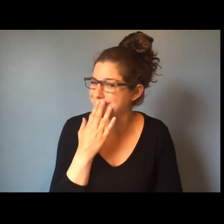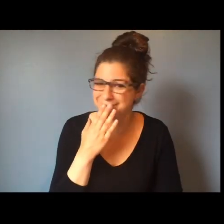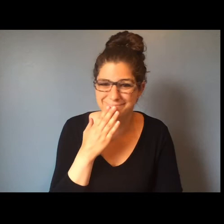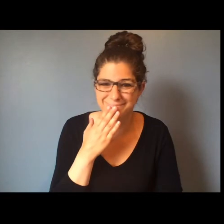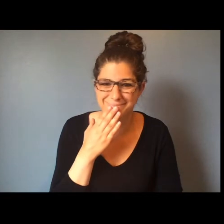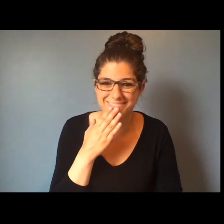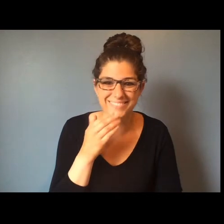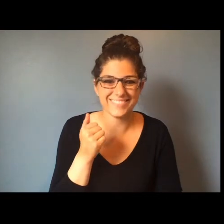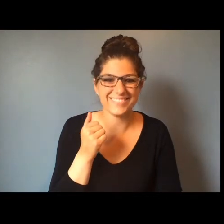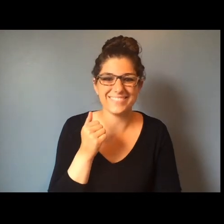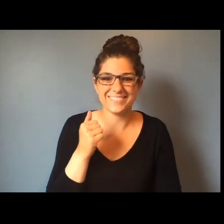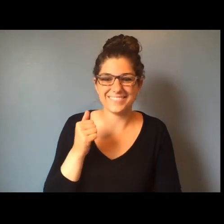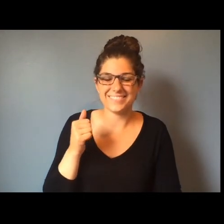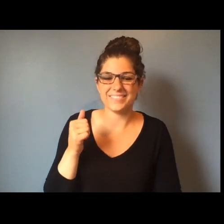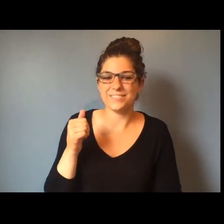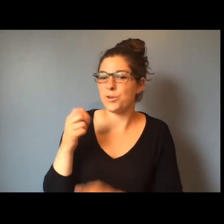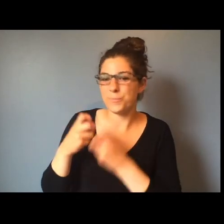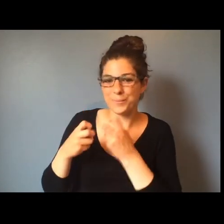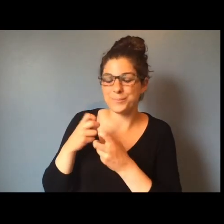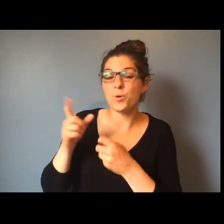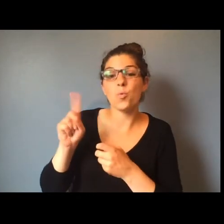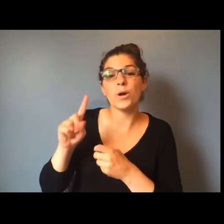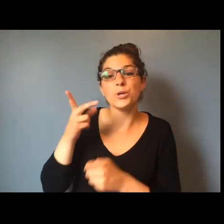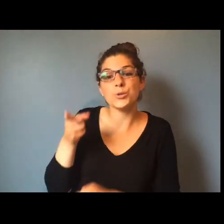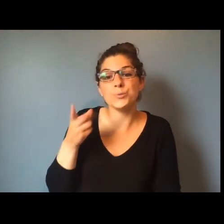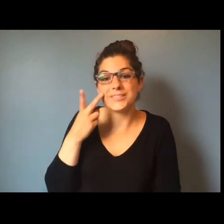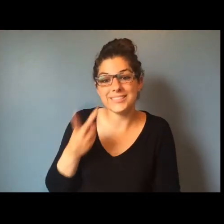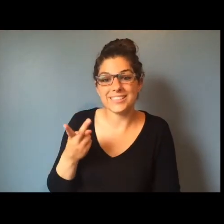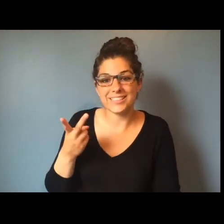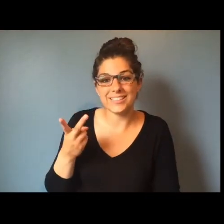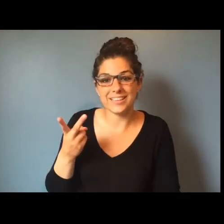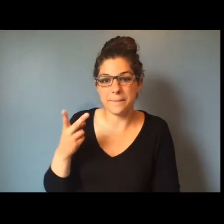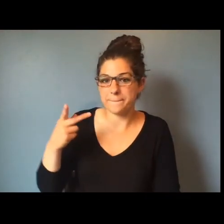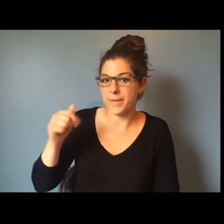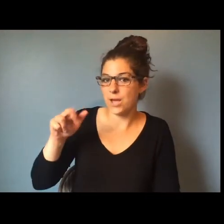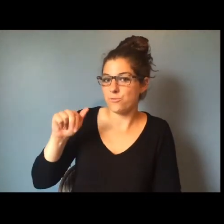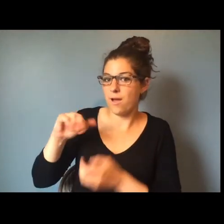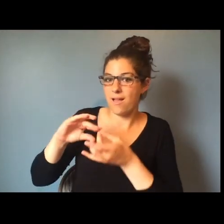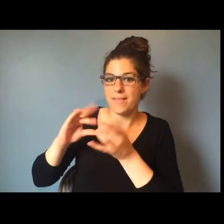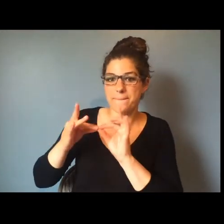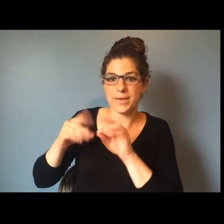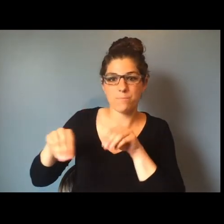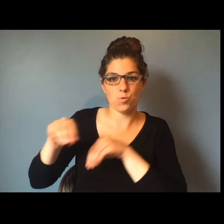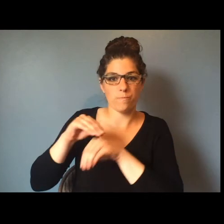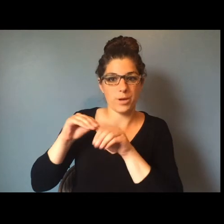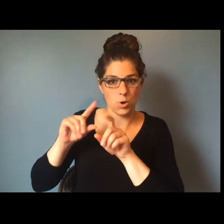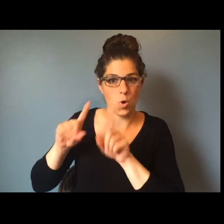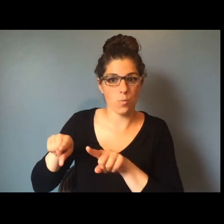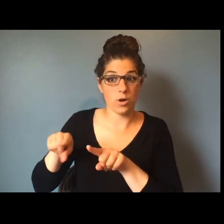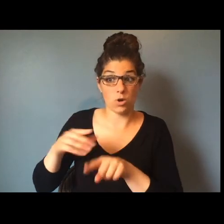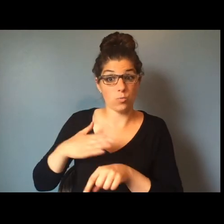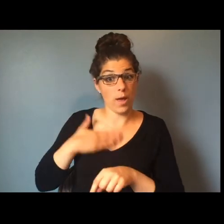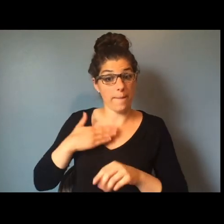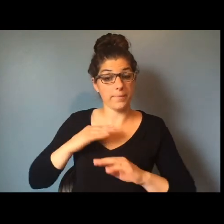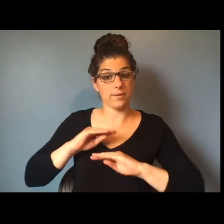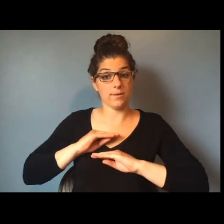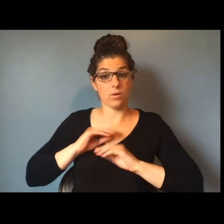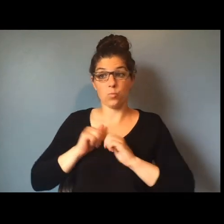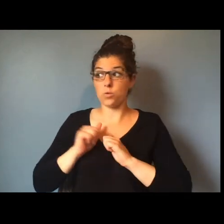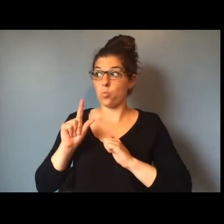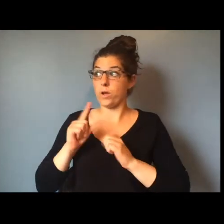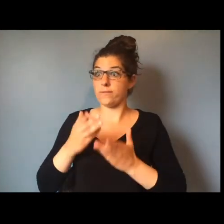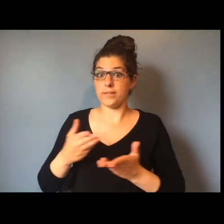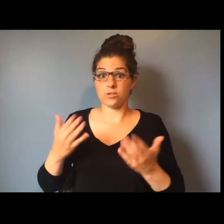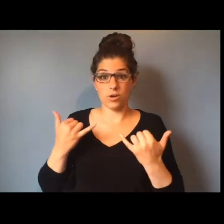problem. So, where do you see the Paralympic movement going? Are you happy with where things